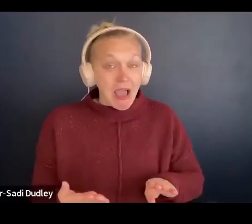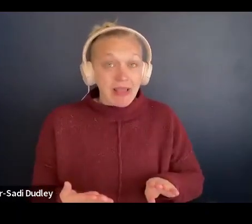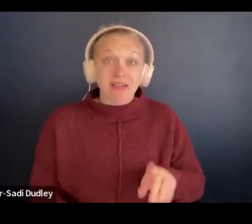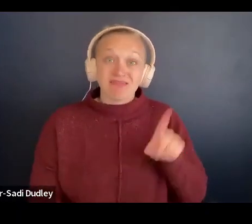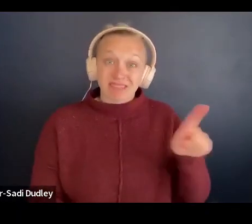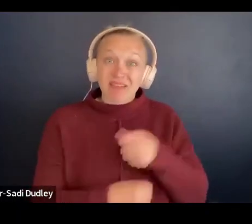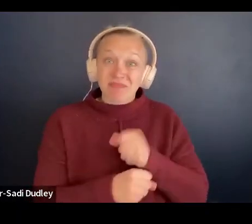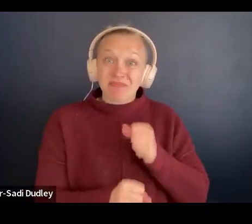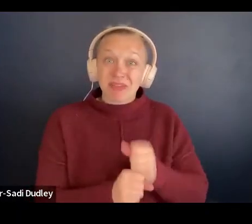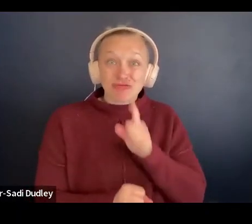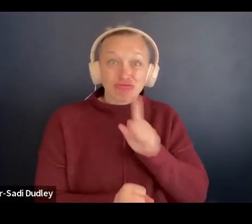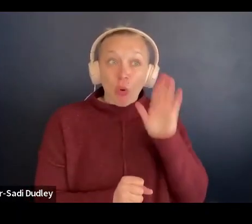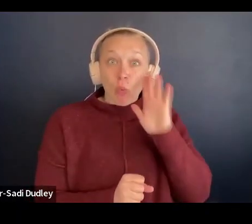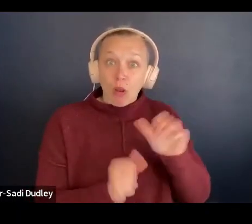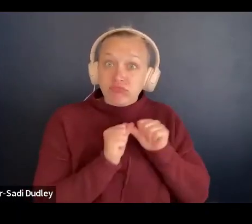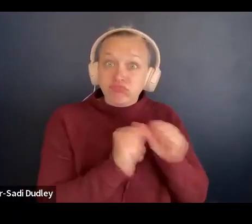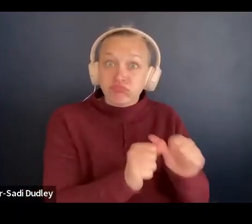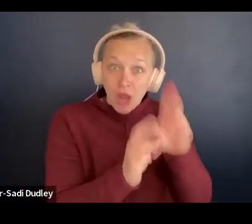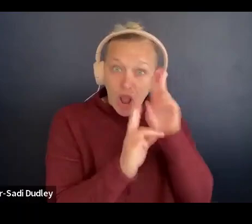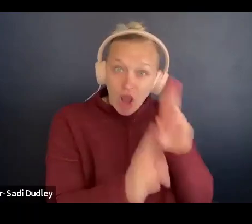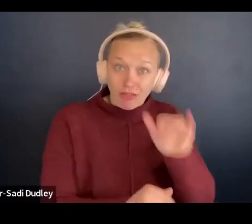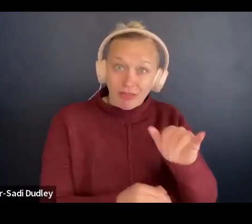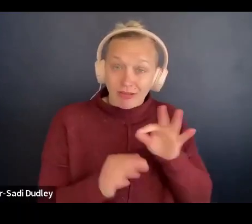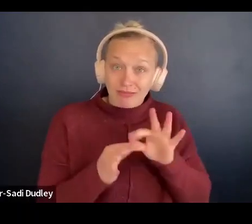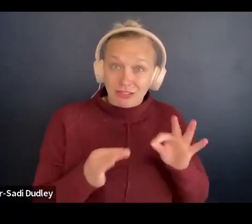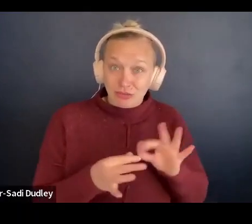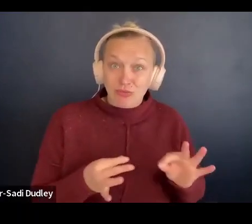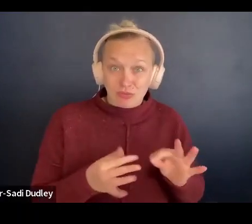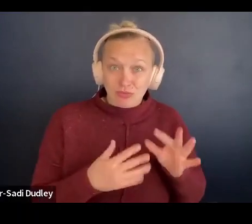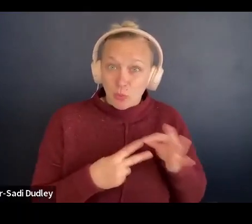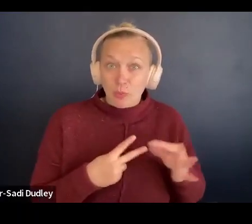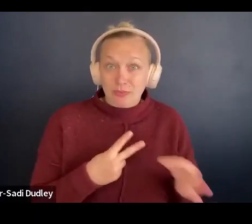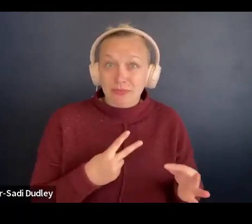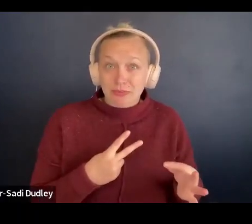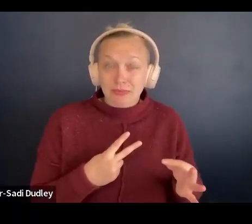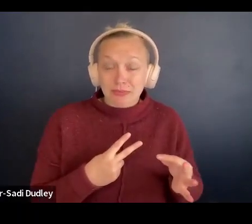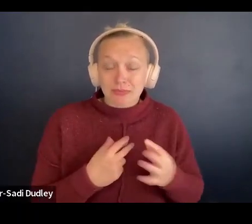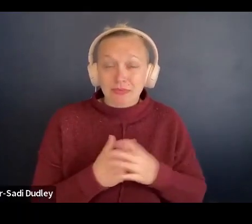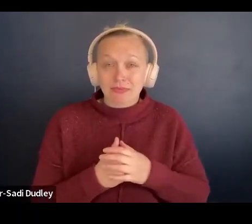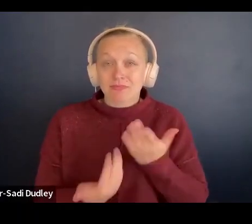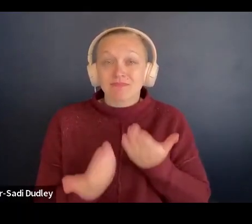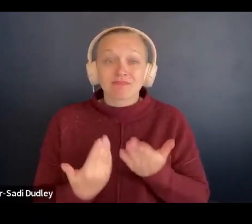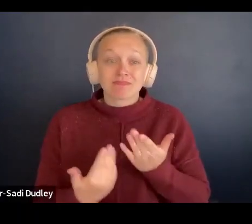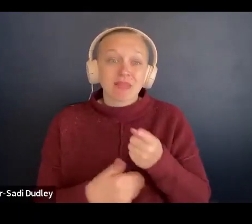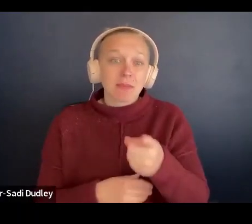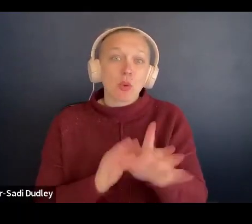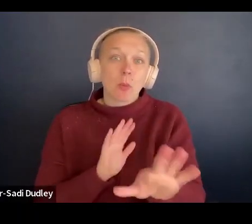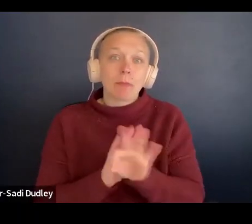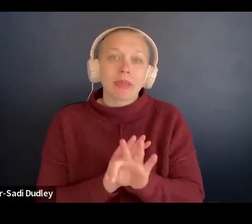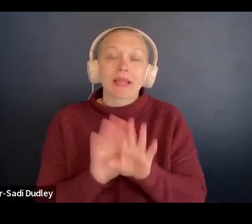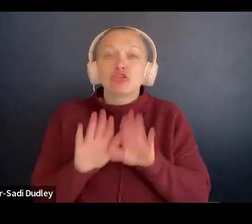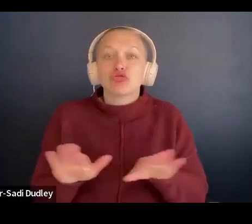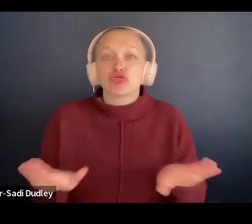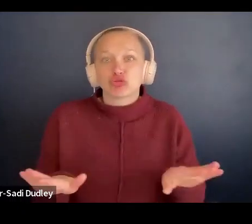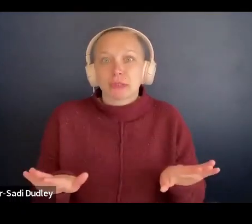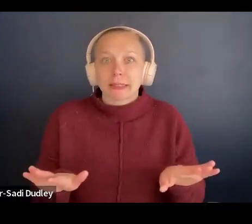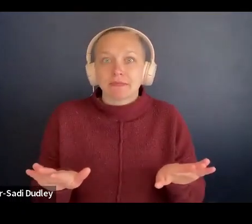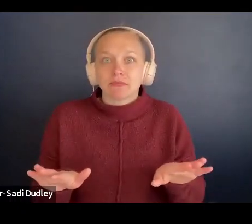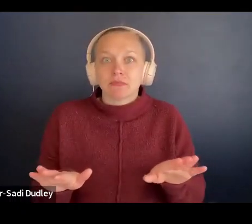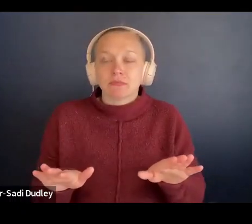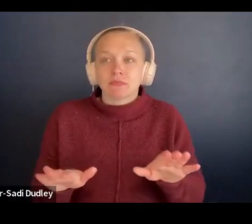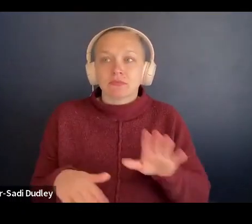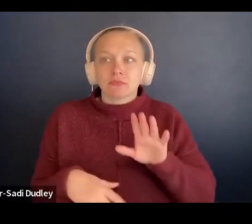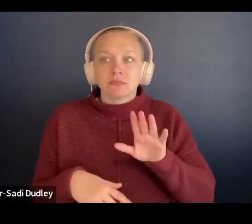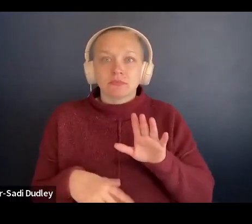give families is that if you are choosing, let's say you're choosing your 2 children, Bob and Sue, to